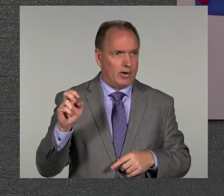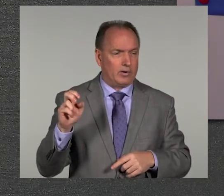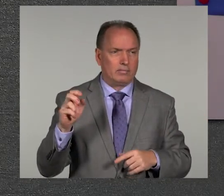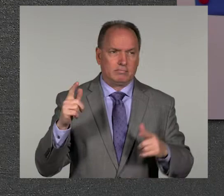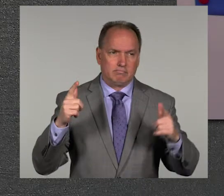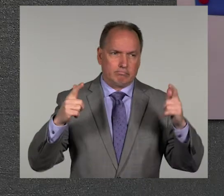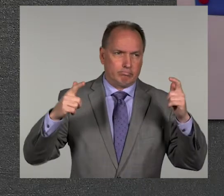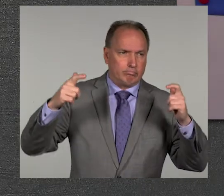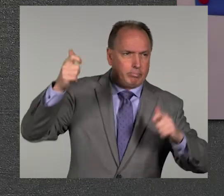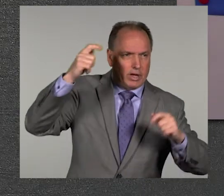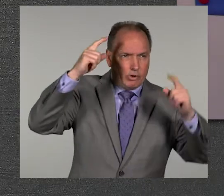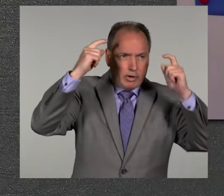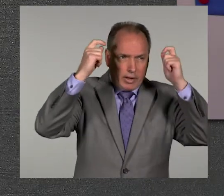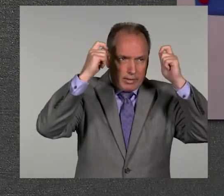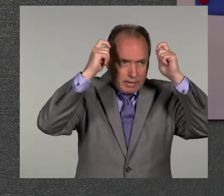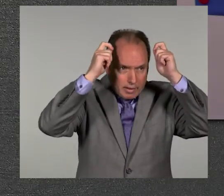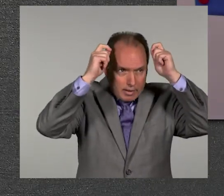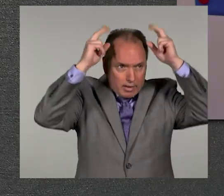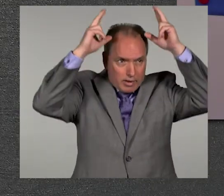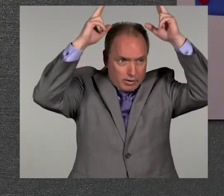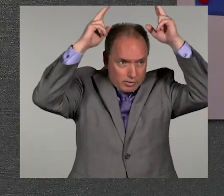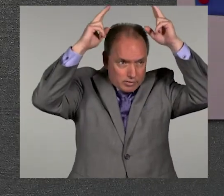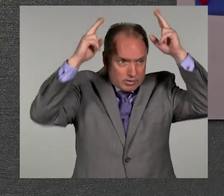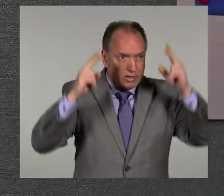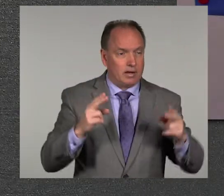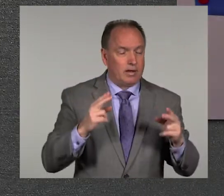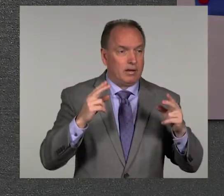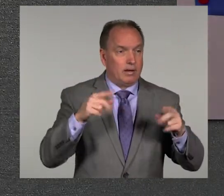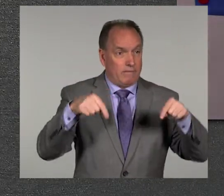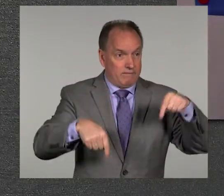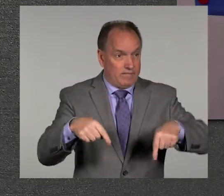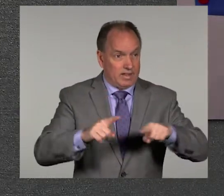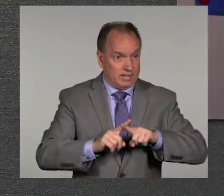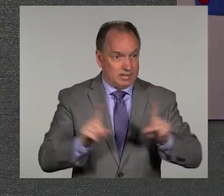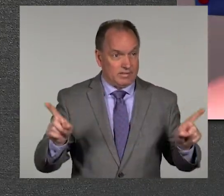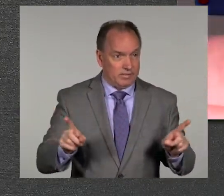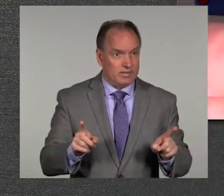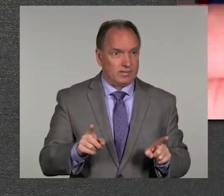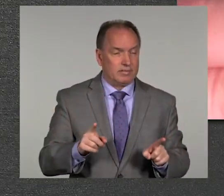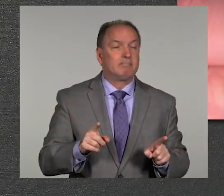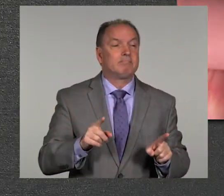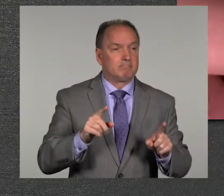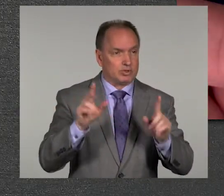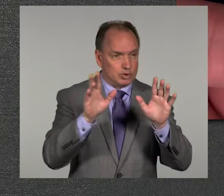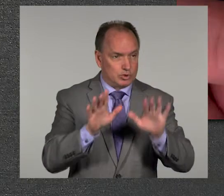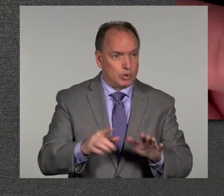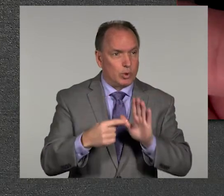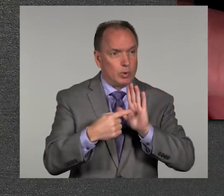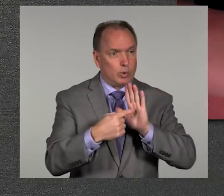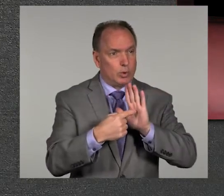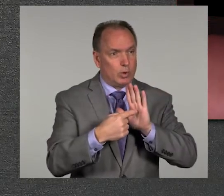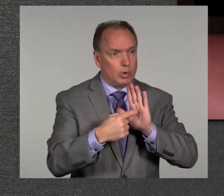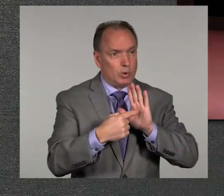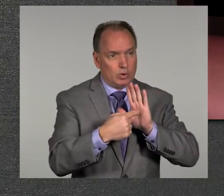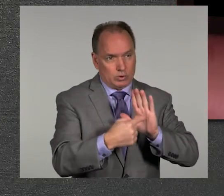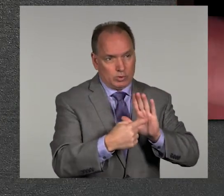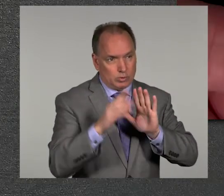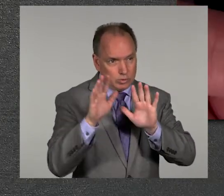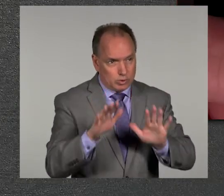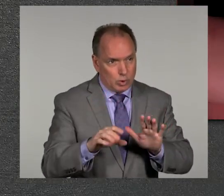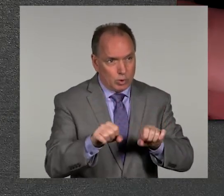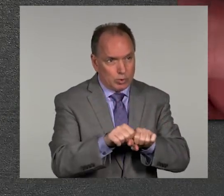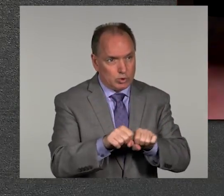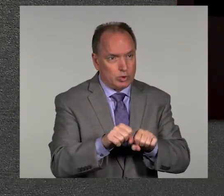bigger feet. So our snowshoe hare looks like this. That is one